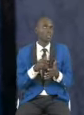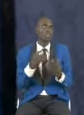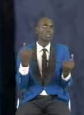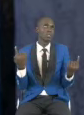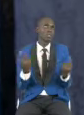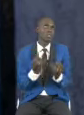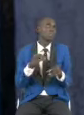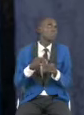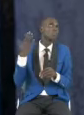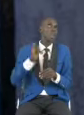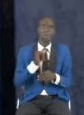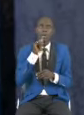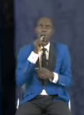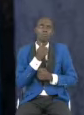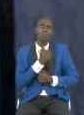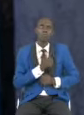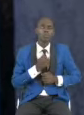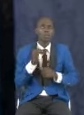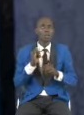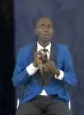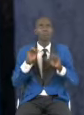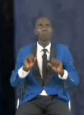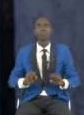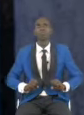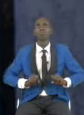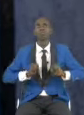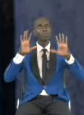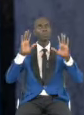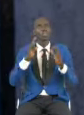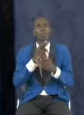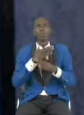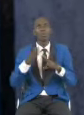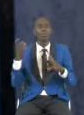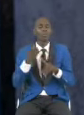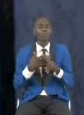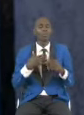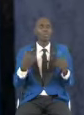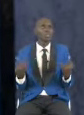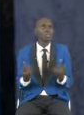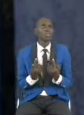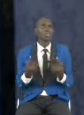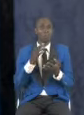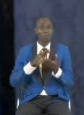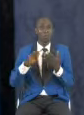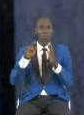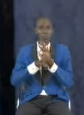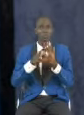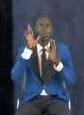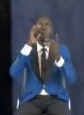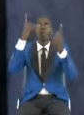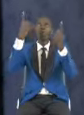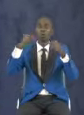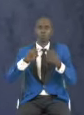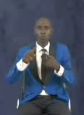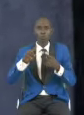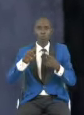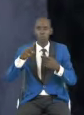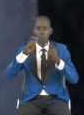sorry. I turn away from them. Forgiveness will come immediately.